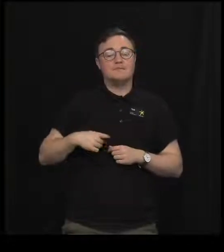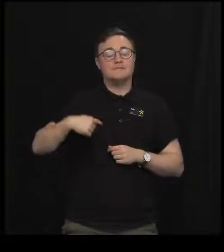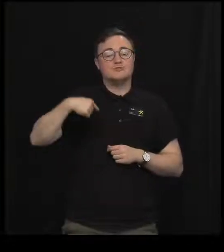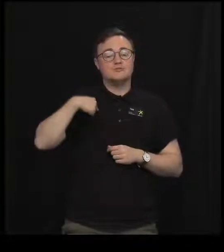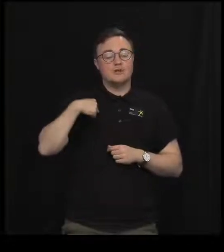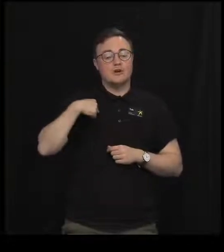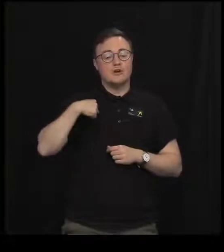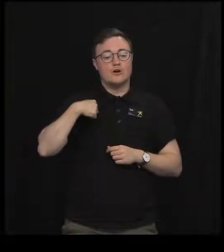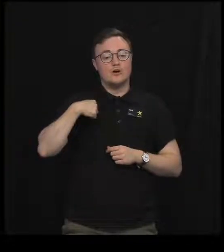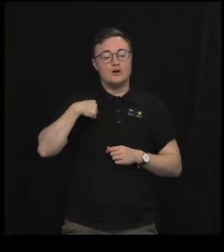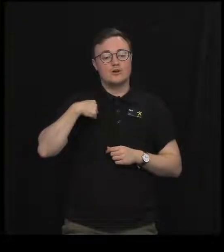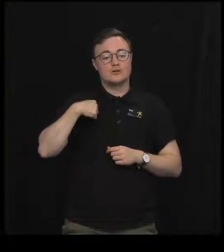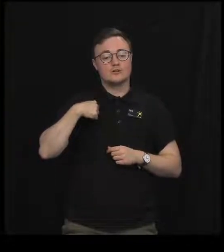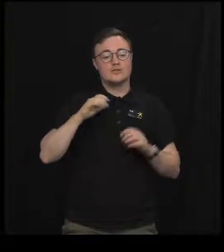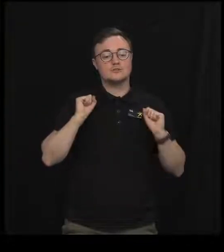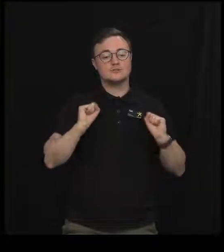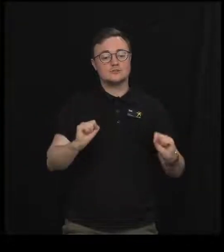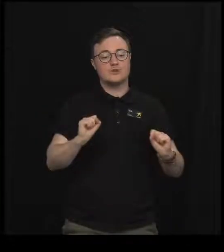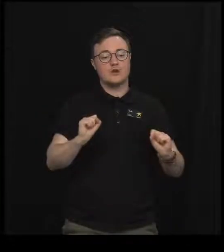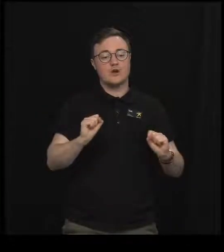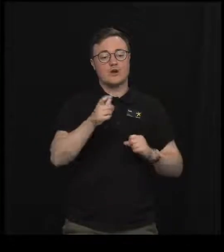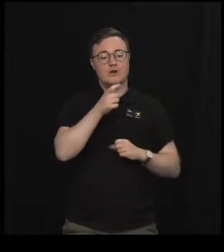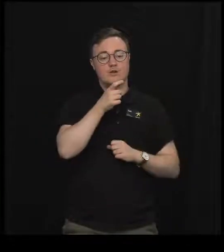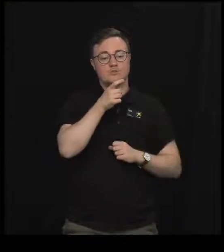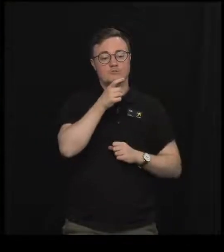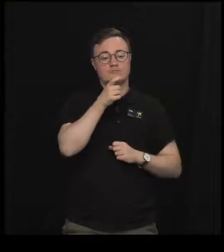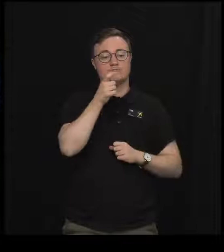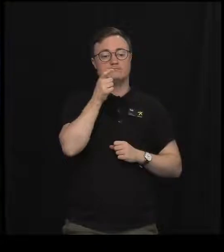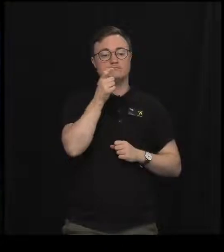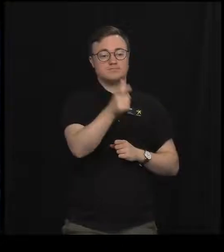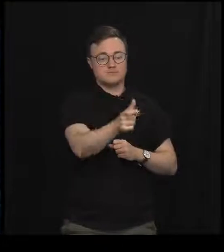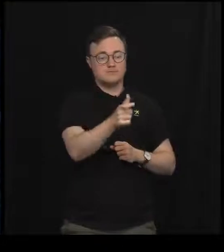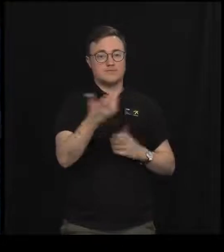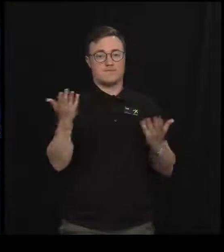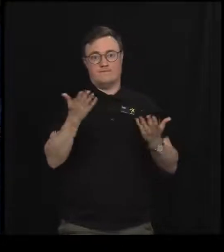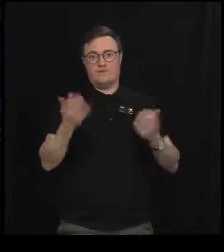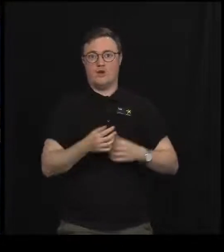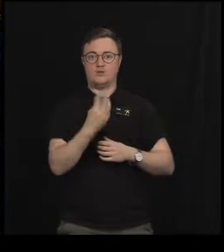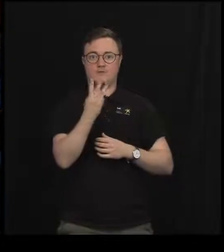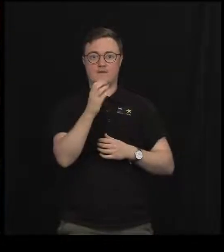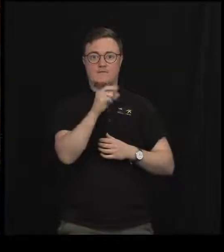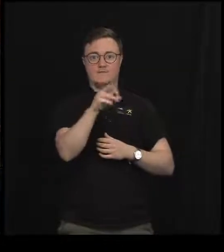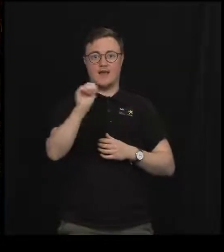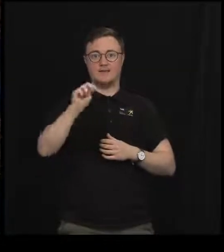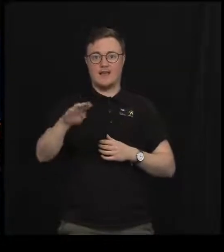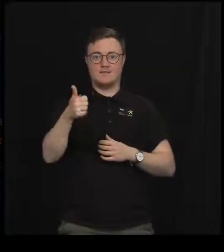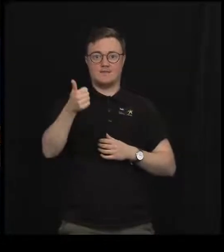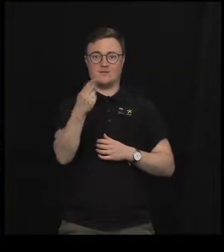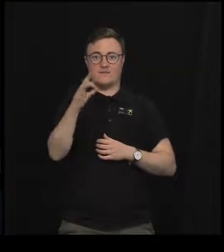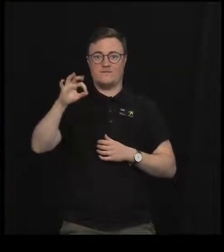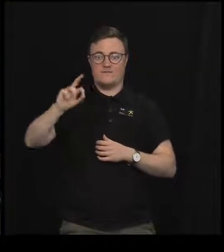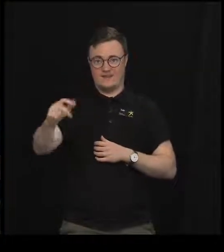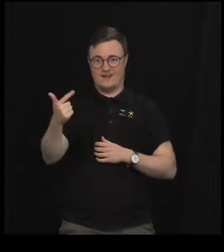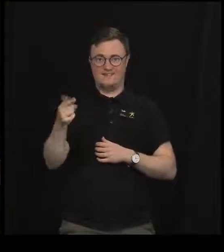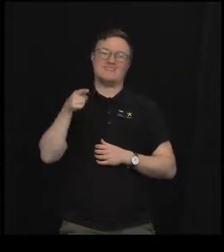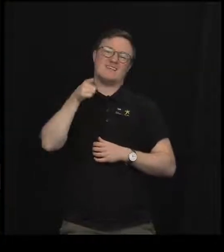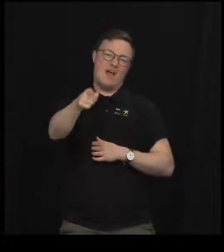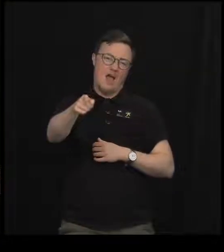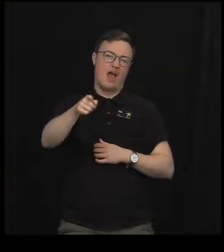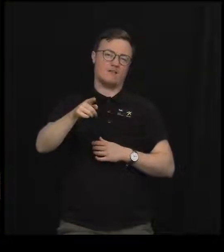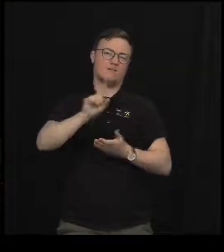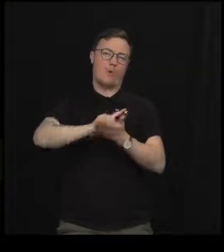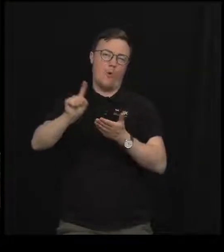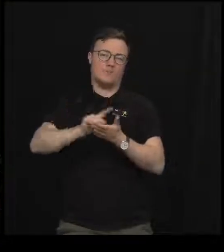gonna say what Warren Buffett tells us every year. Warren Buffett, as many of you know, has been very generous with giving quite a large portion of